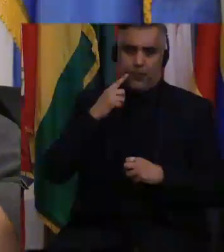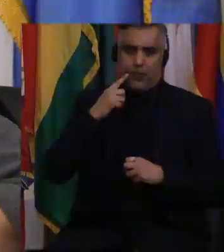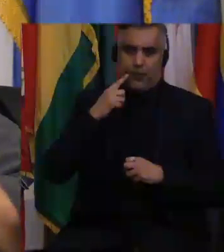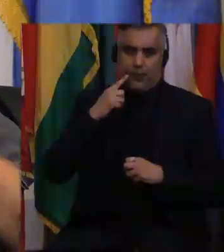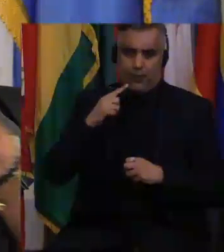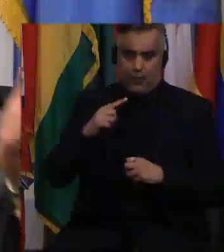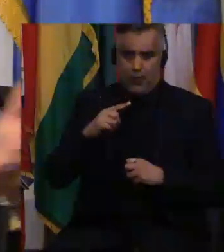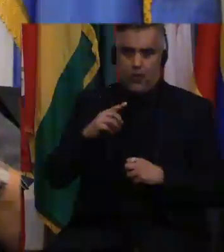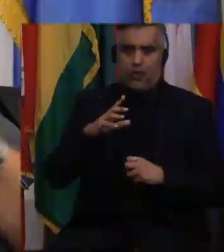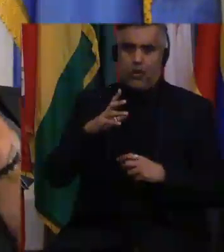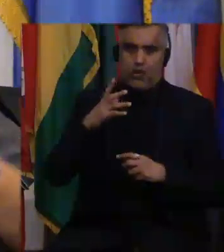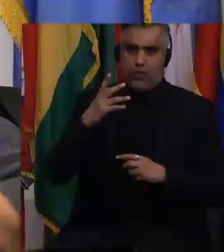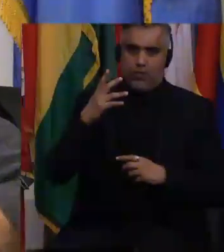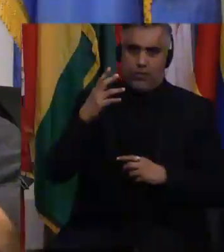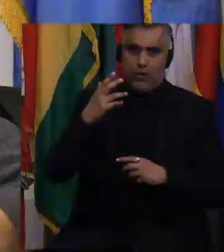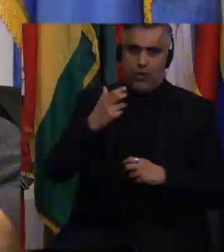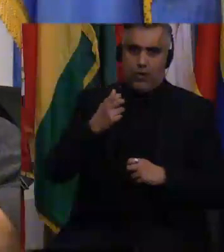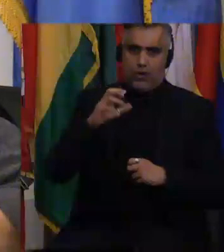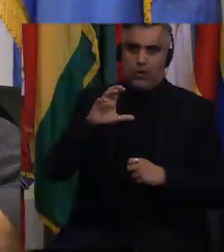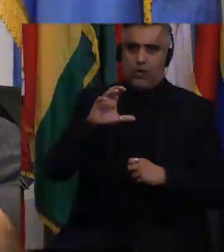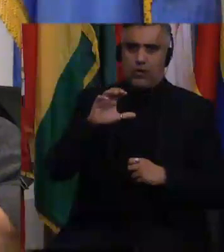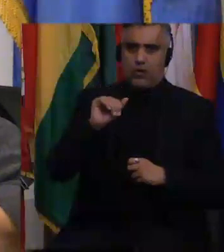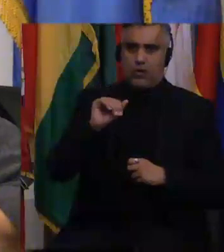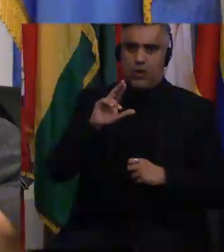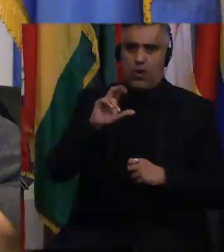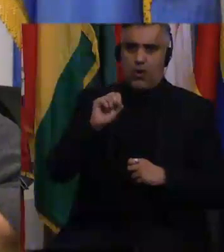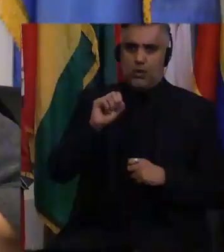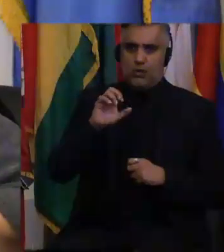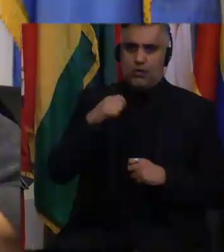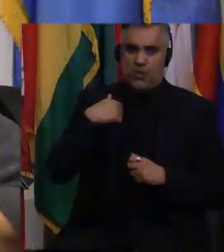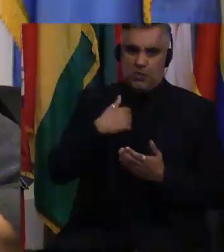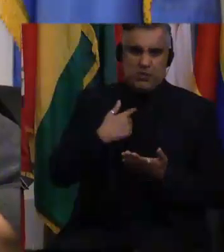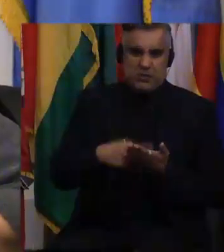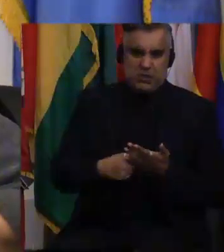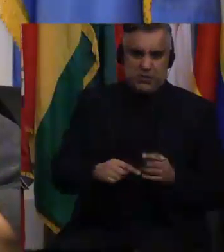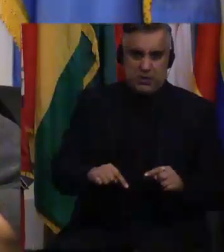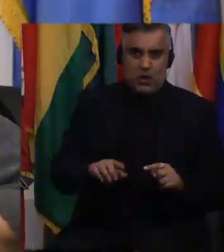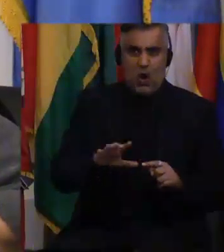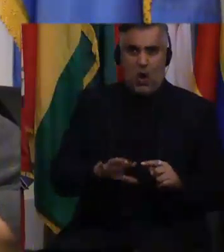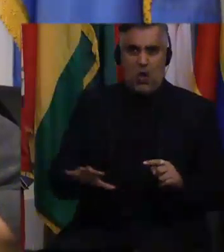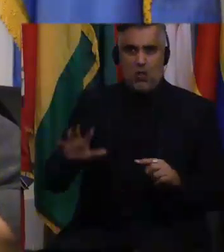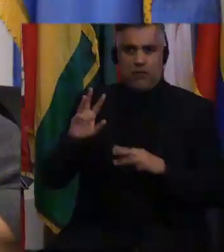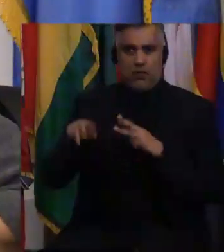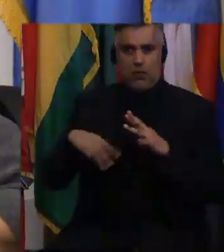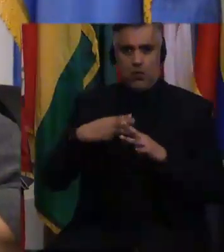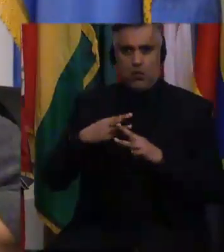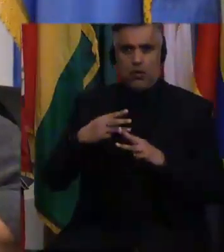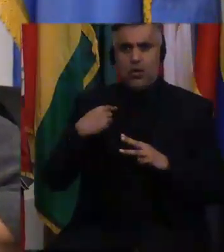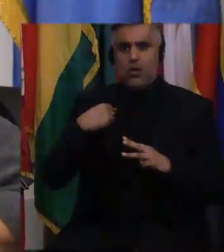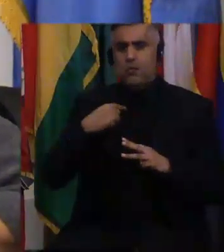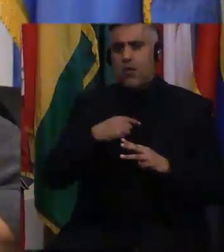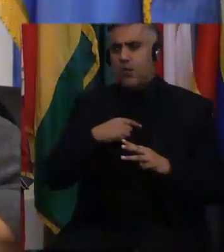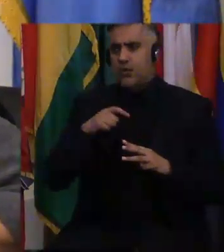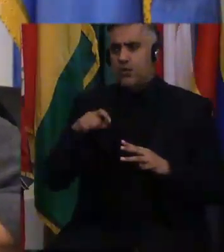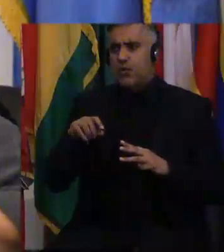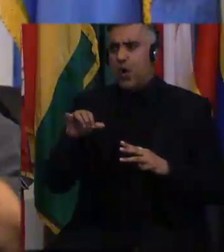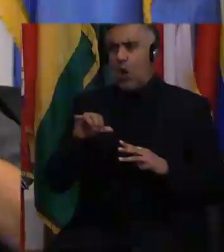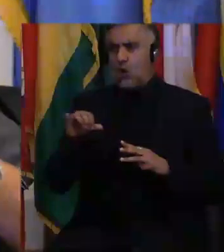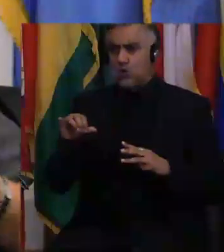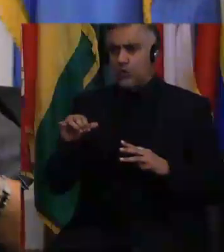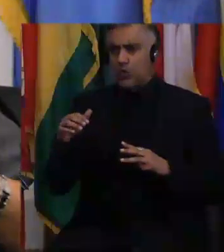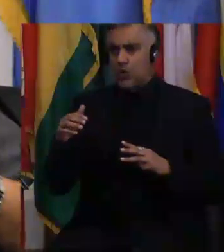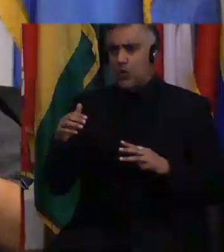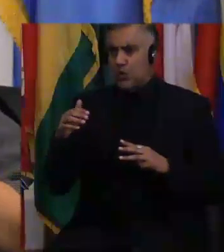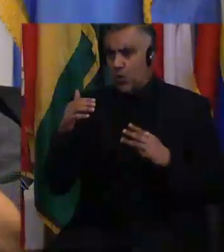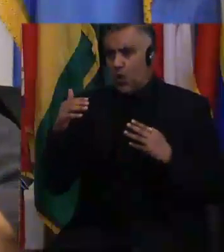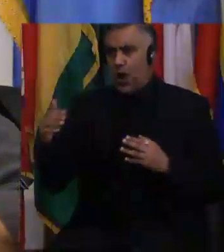for the kinds of causes that we are discussing here all around the world, but we should go on